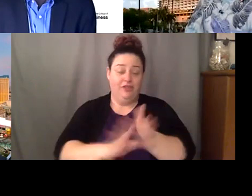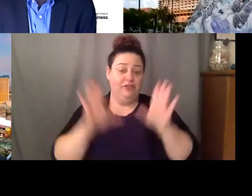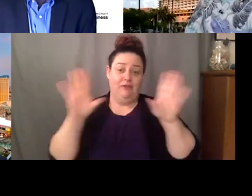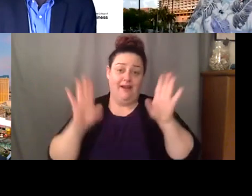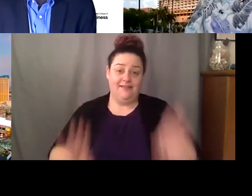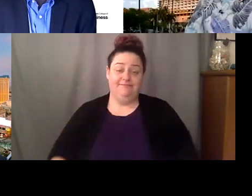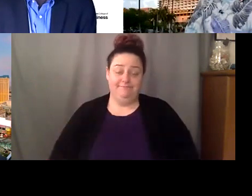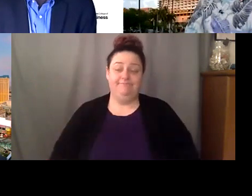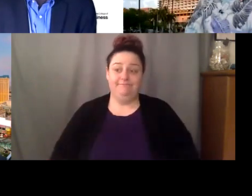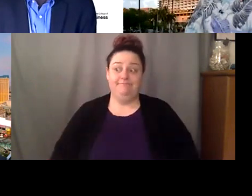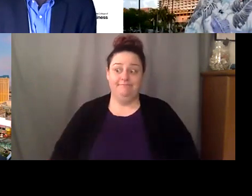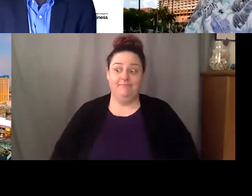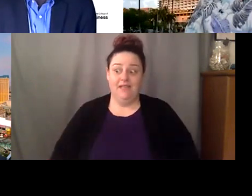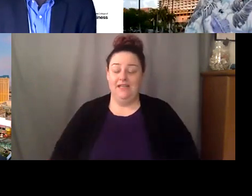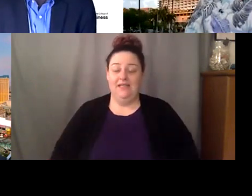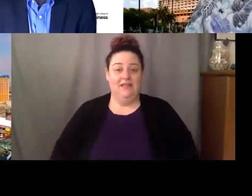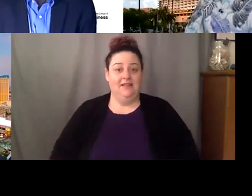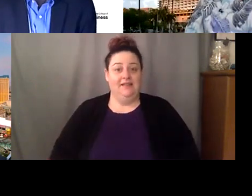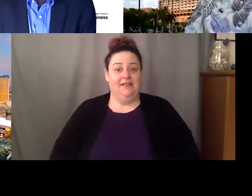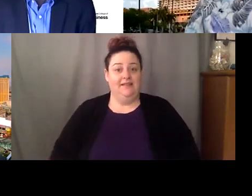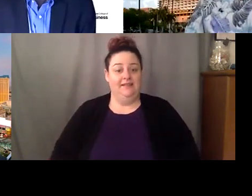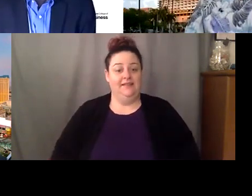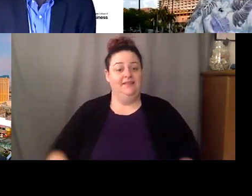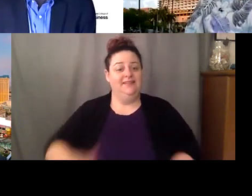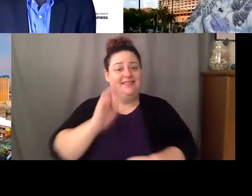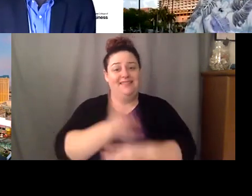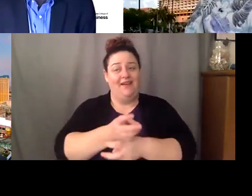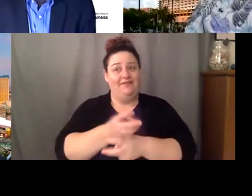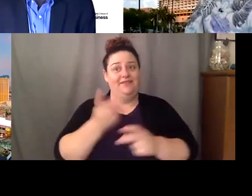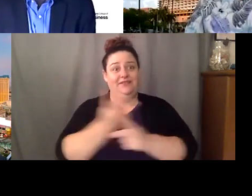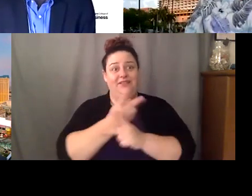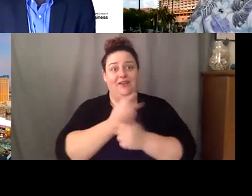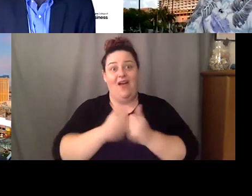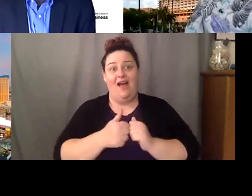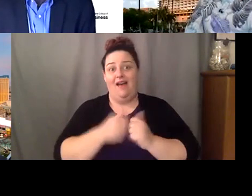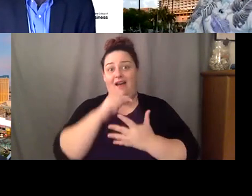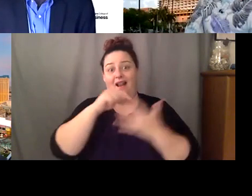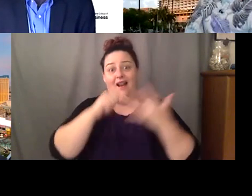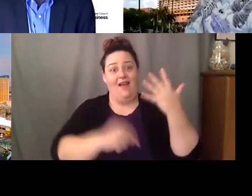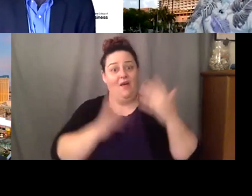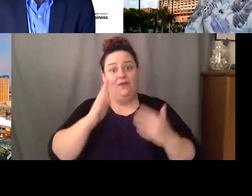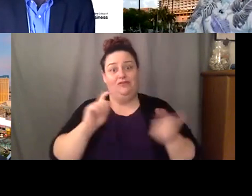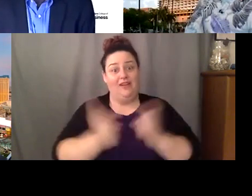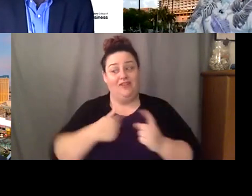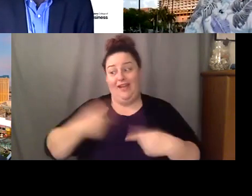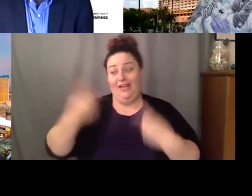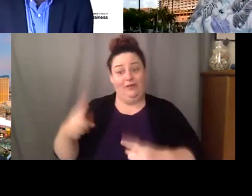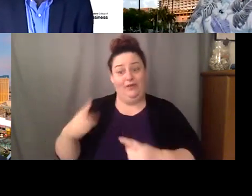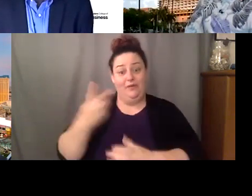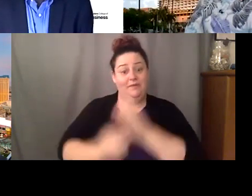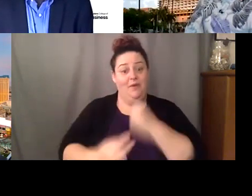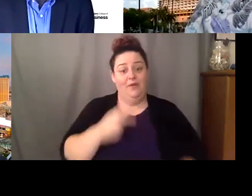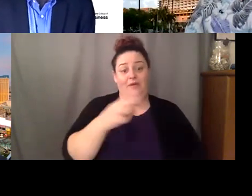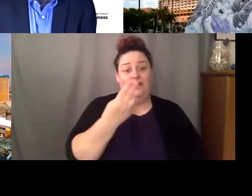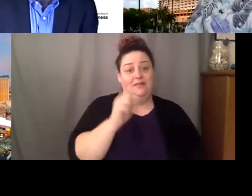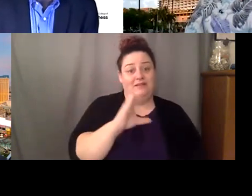tough to really put a barometer on how that's going to change. I agree. Fantastic.